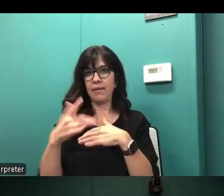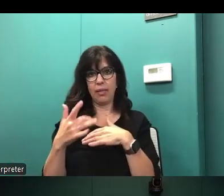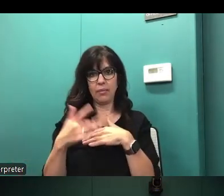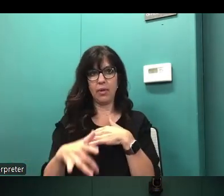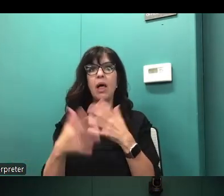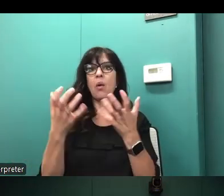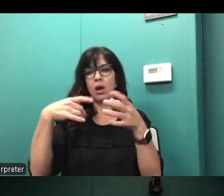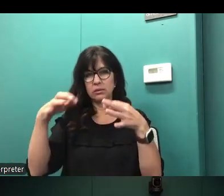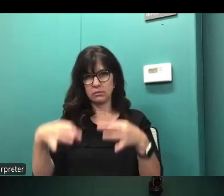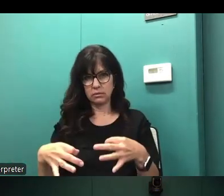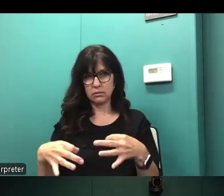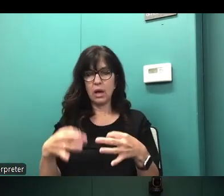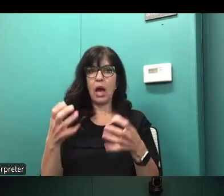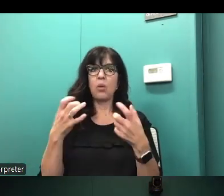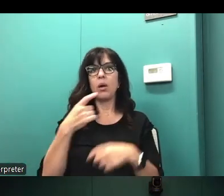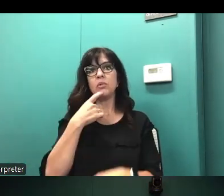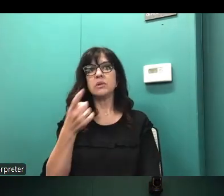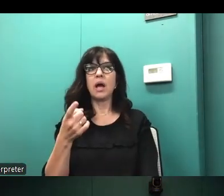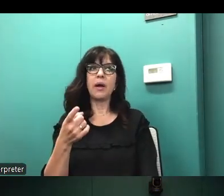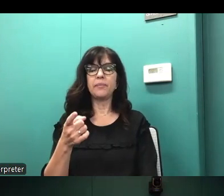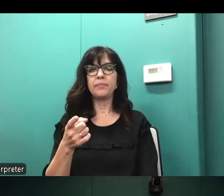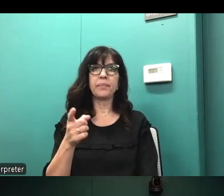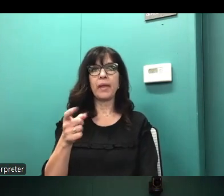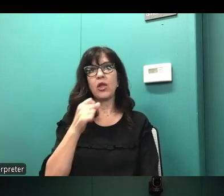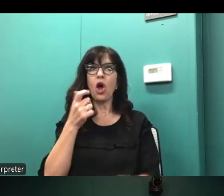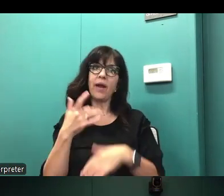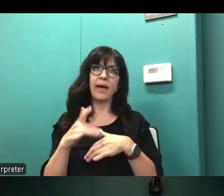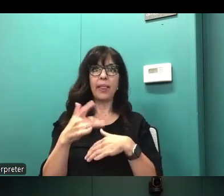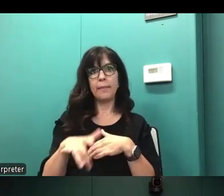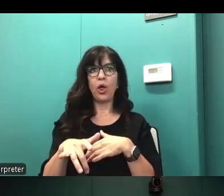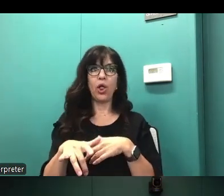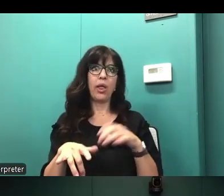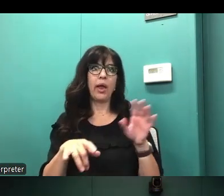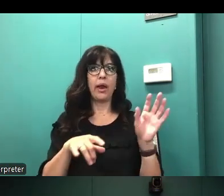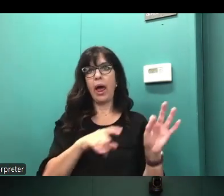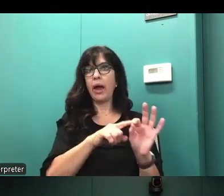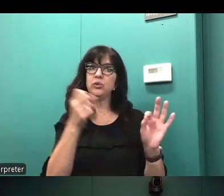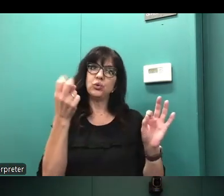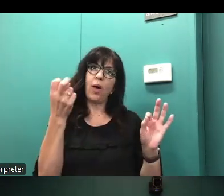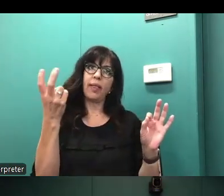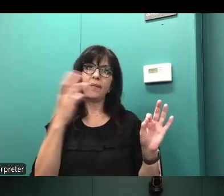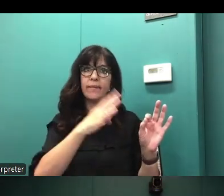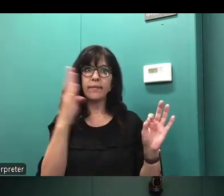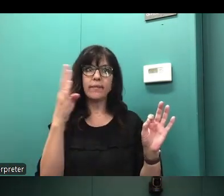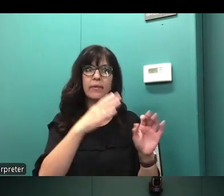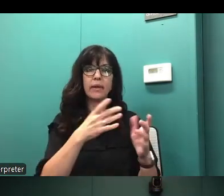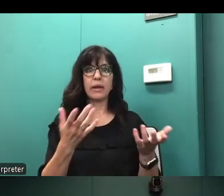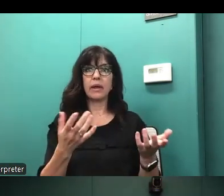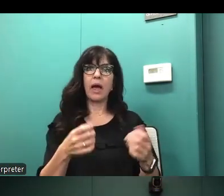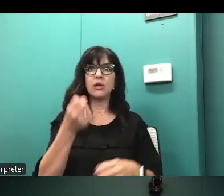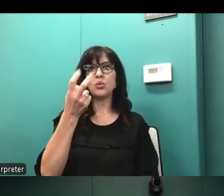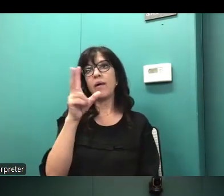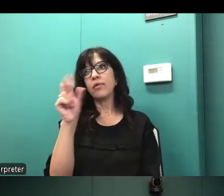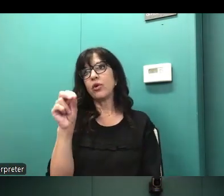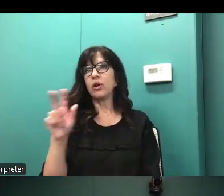want an explanation. I don't want them to just say they're not available 9 o'clock to 12 o'clock and